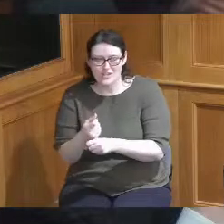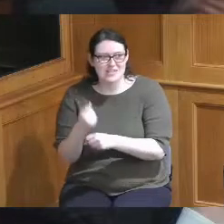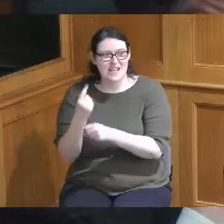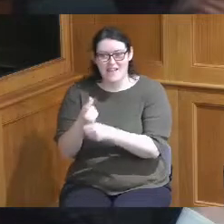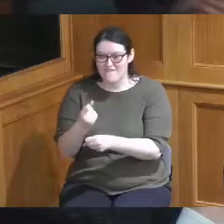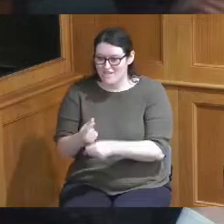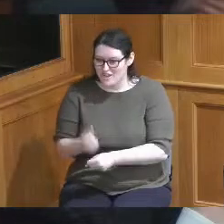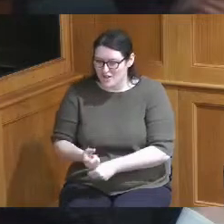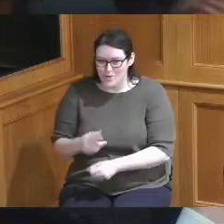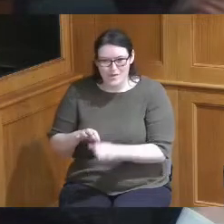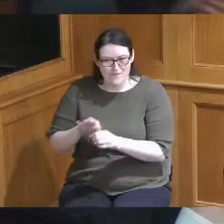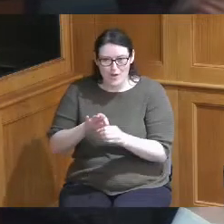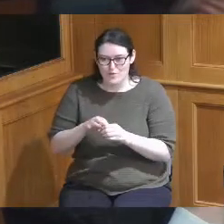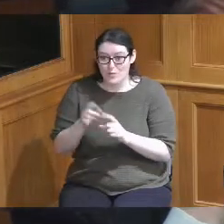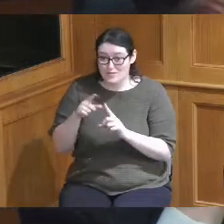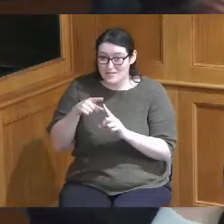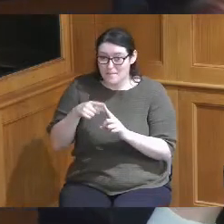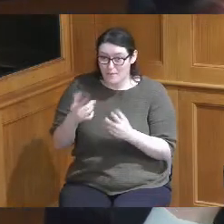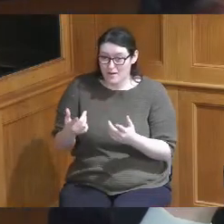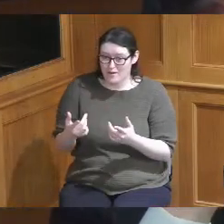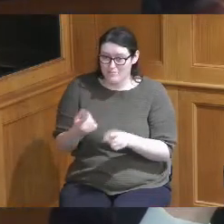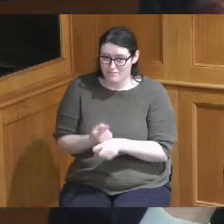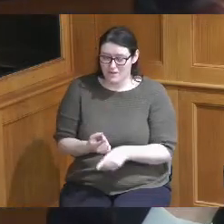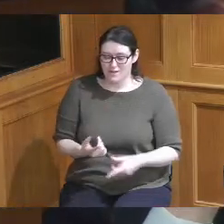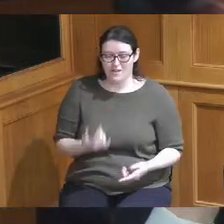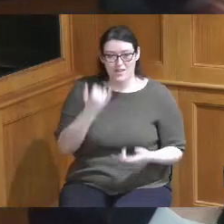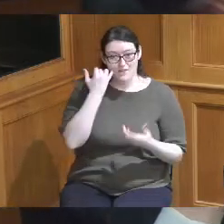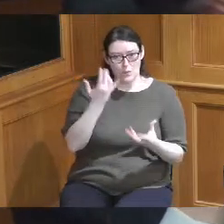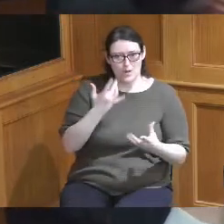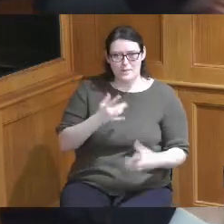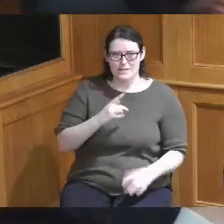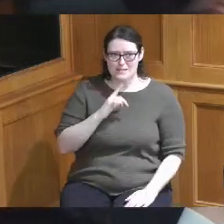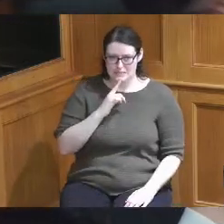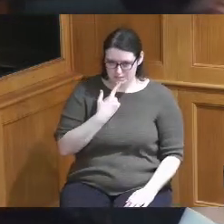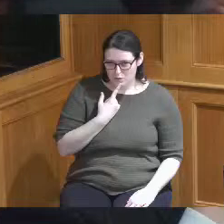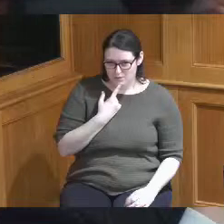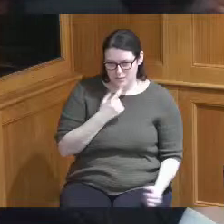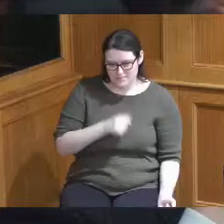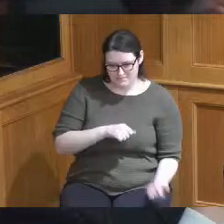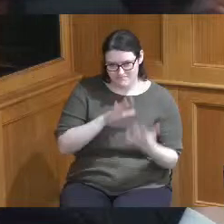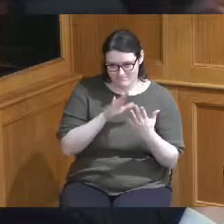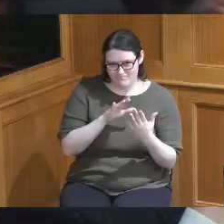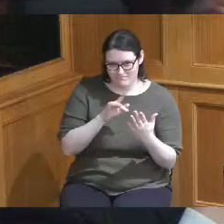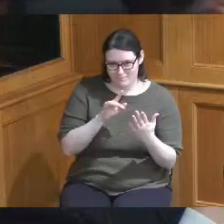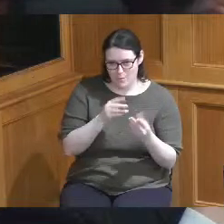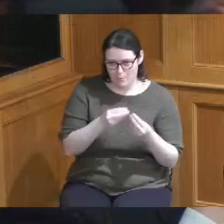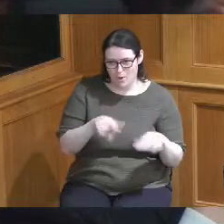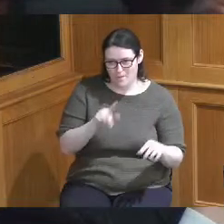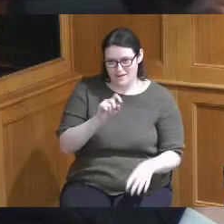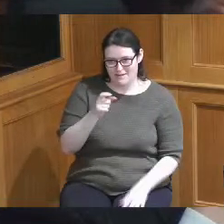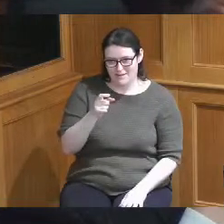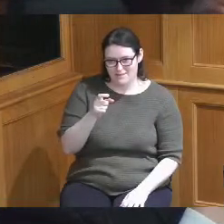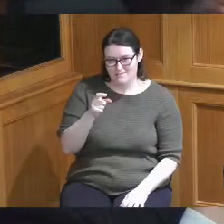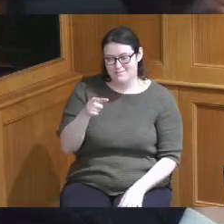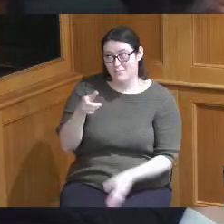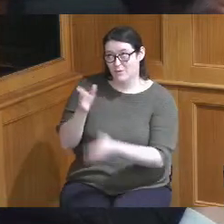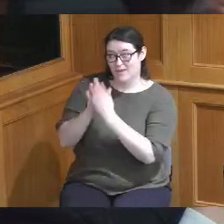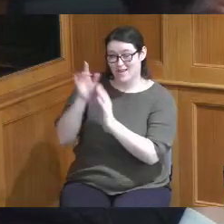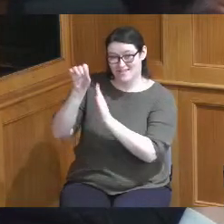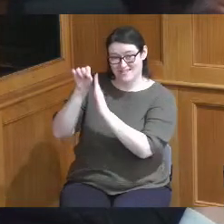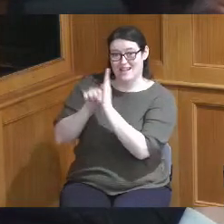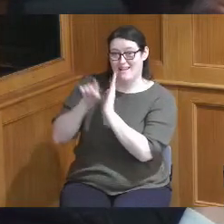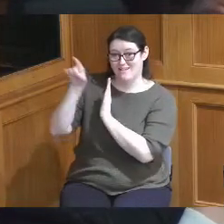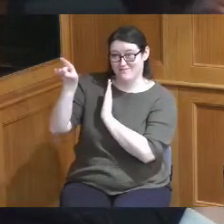every year. If we want to get serious about property taxes, we need to go to the state. We need to go to the group